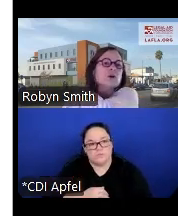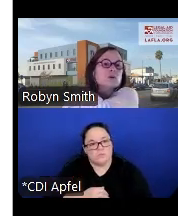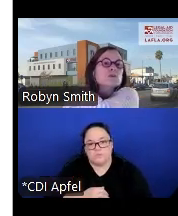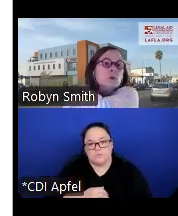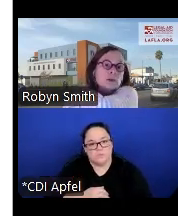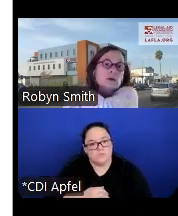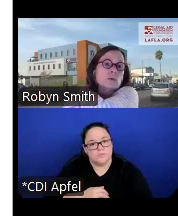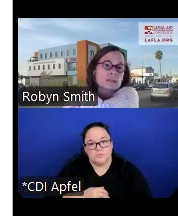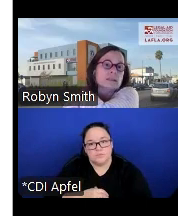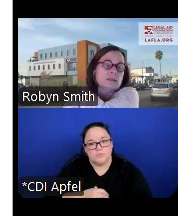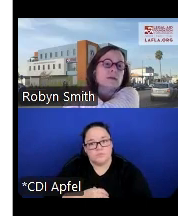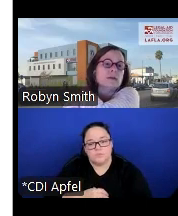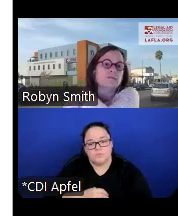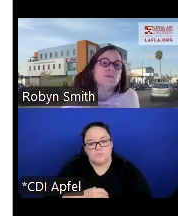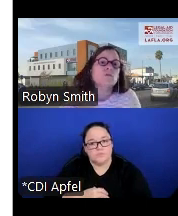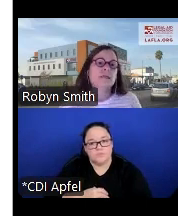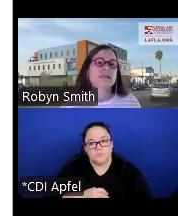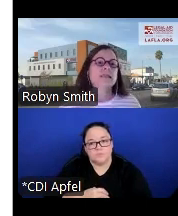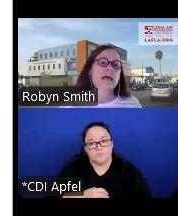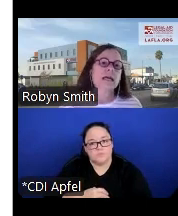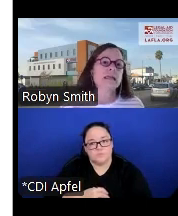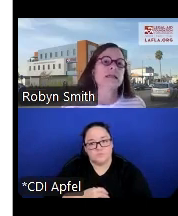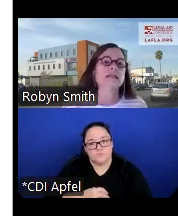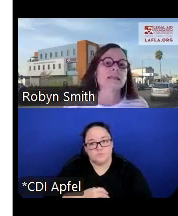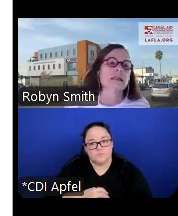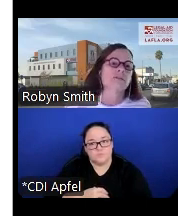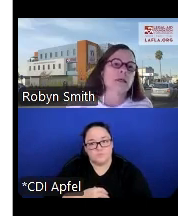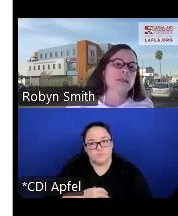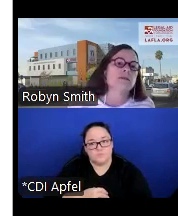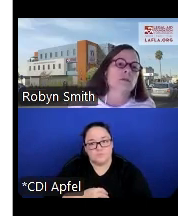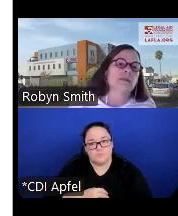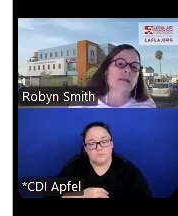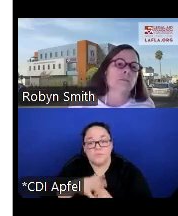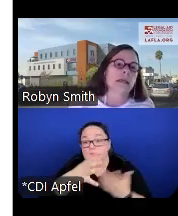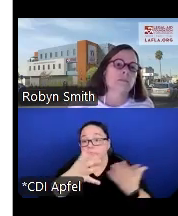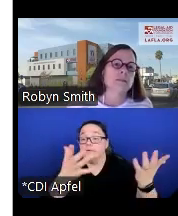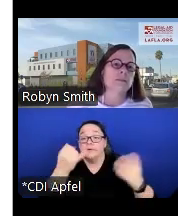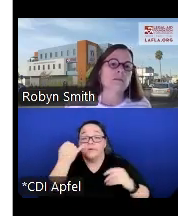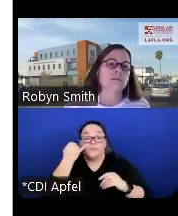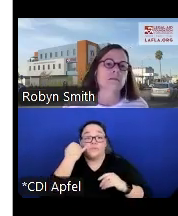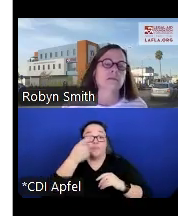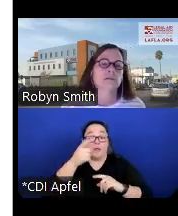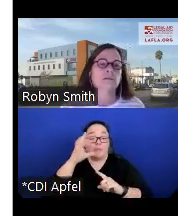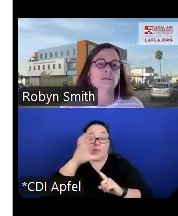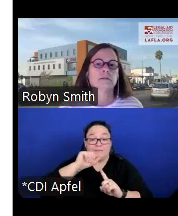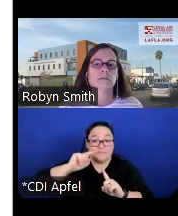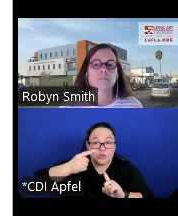And your loans will go into default if you miss 9 consecutive months of monthly payments.